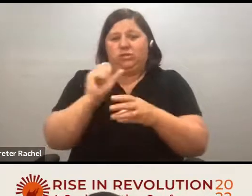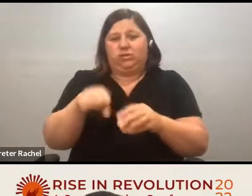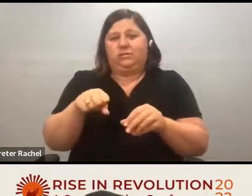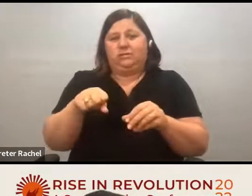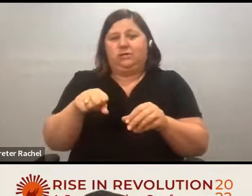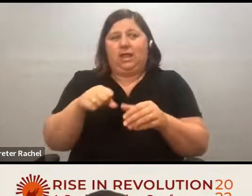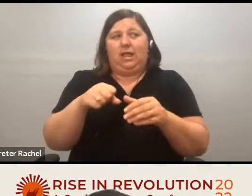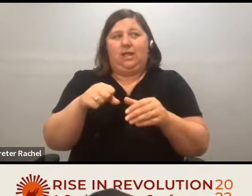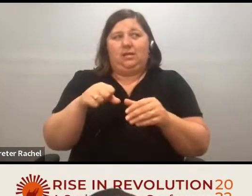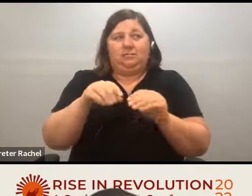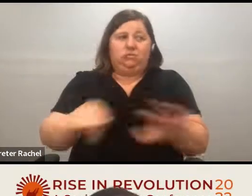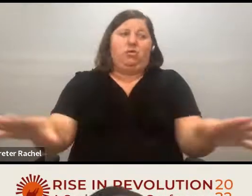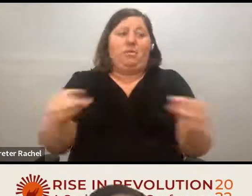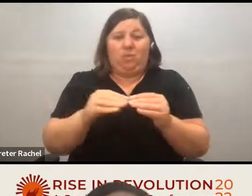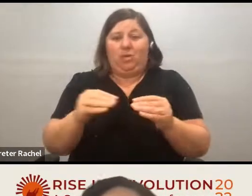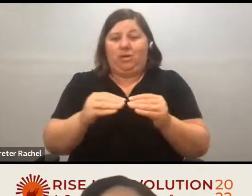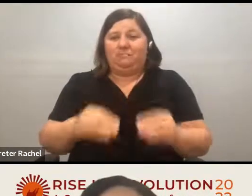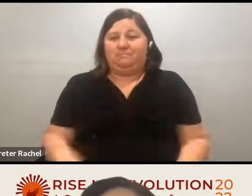more.